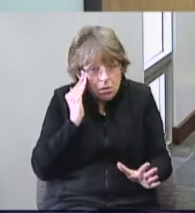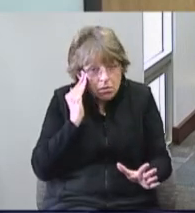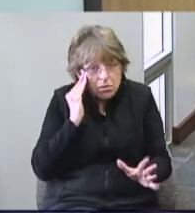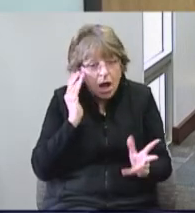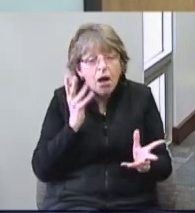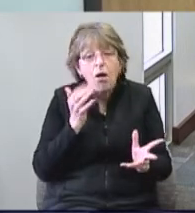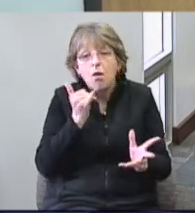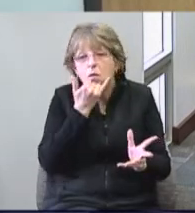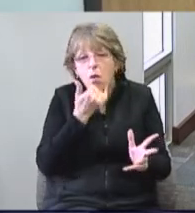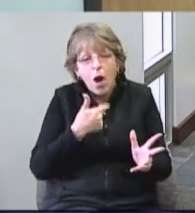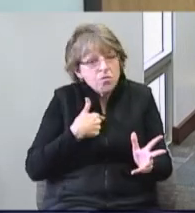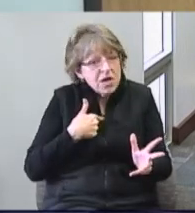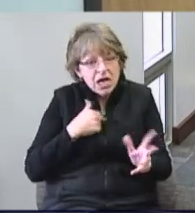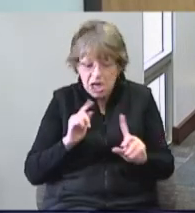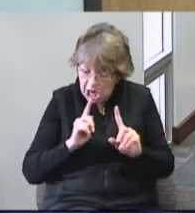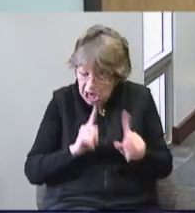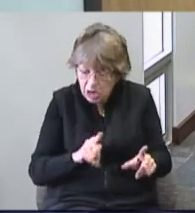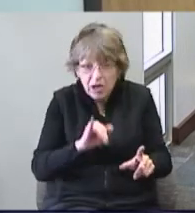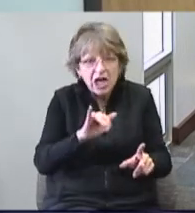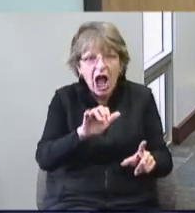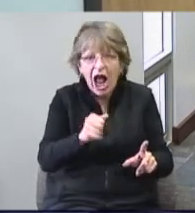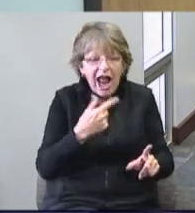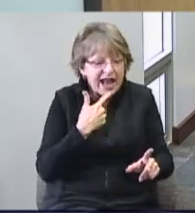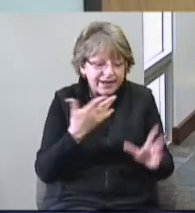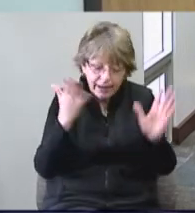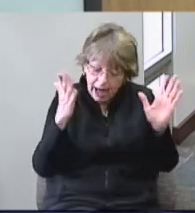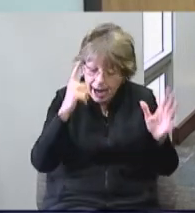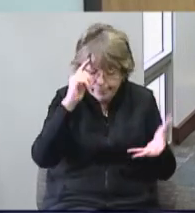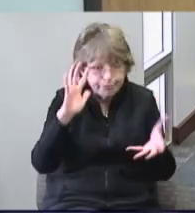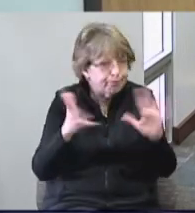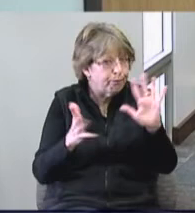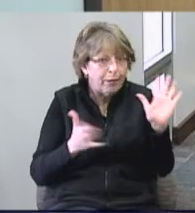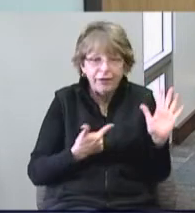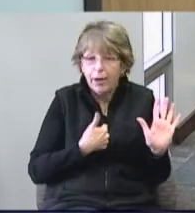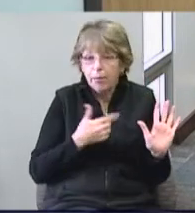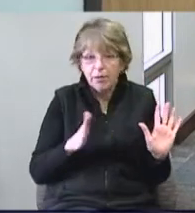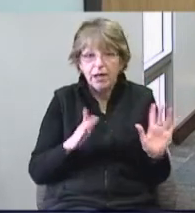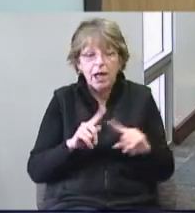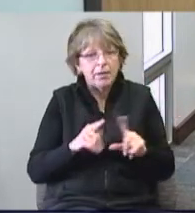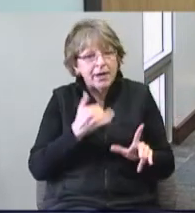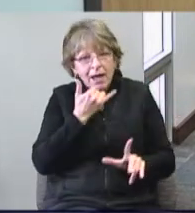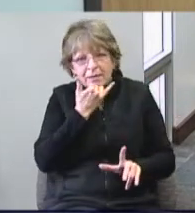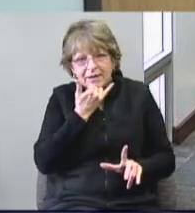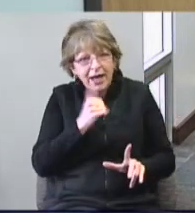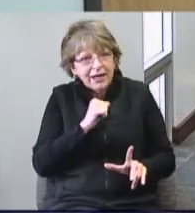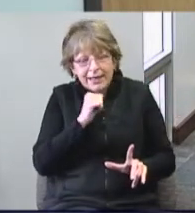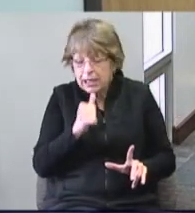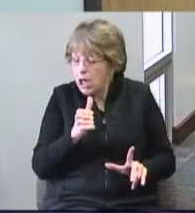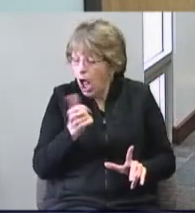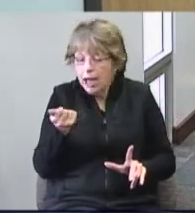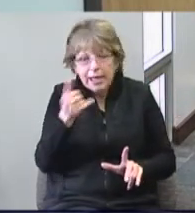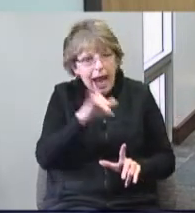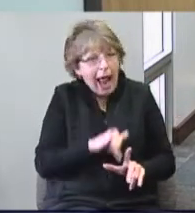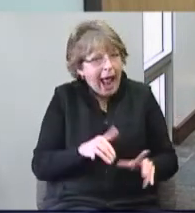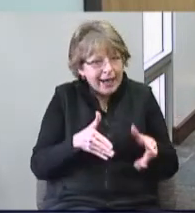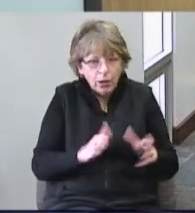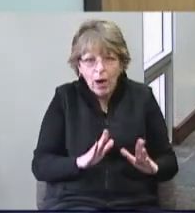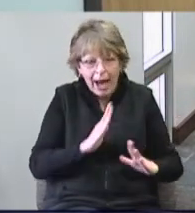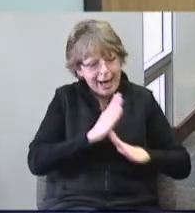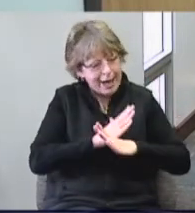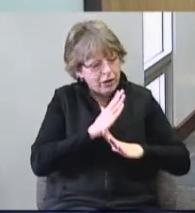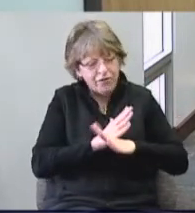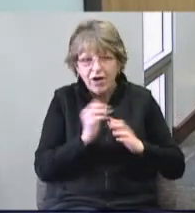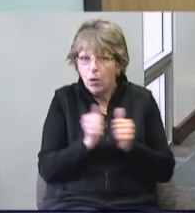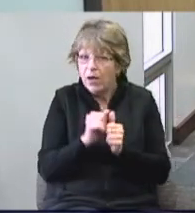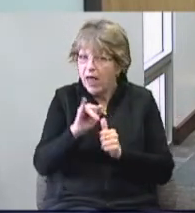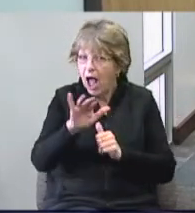mistake to the internal affairs officers. He said, I messed up. But his mistake did not in any way interfere with an